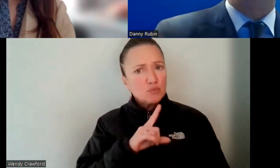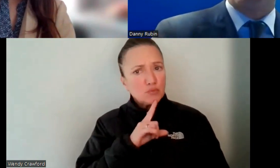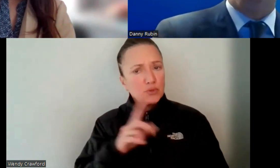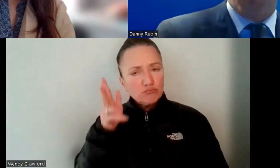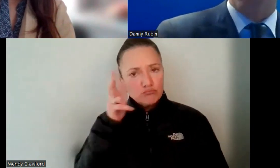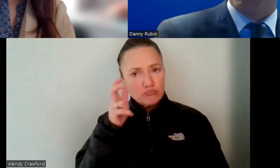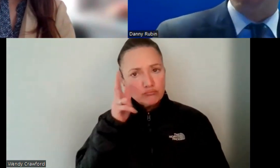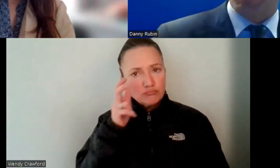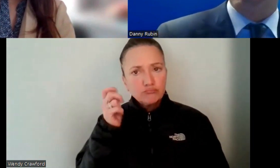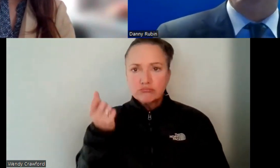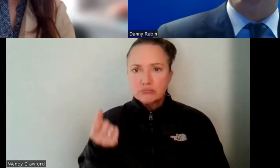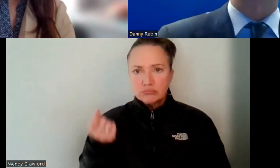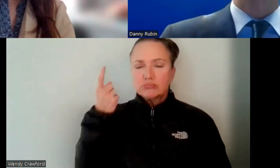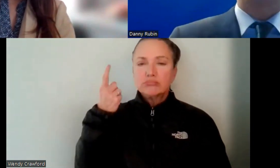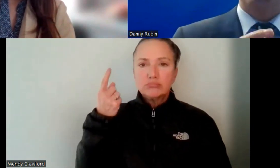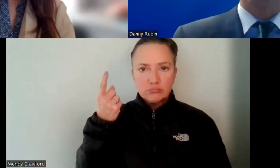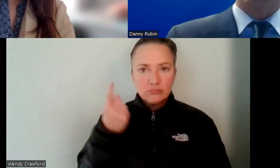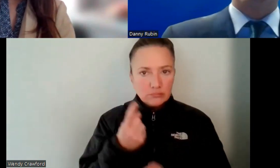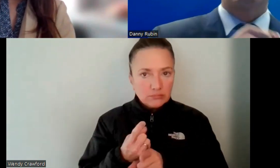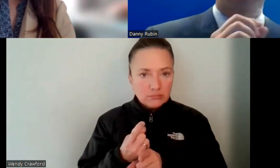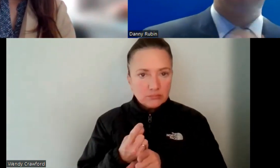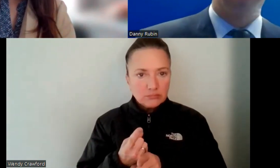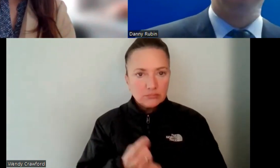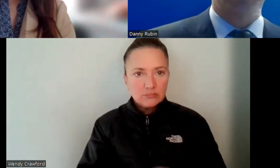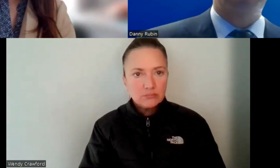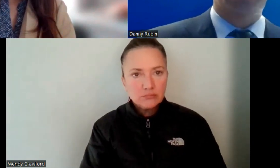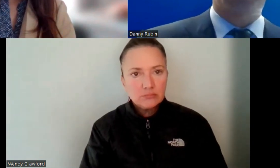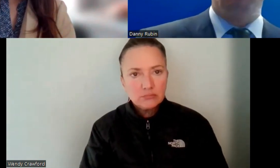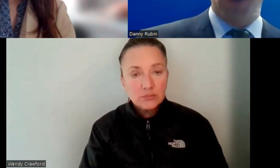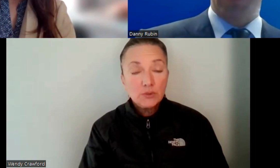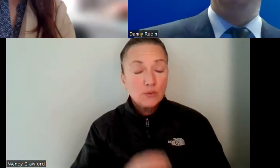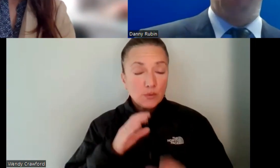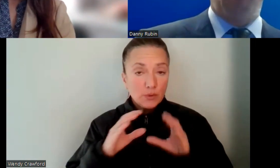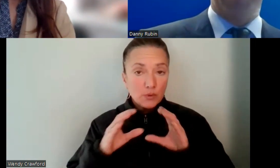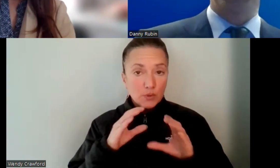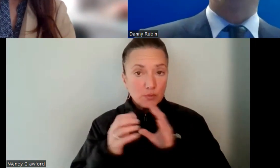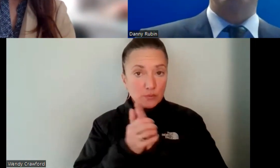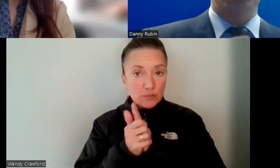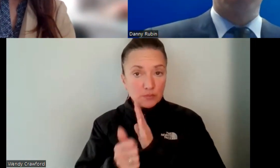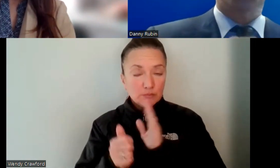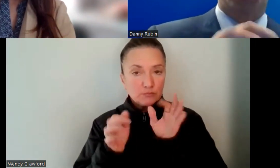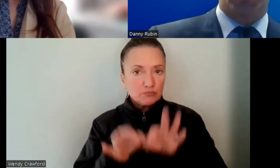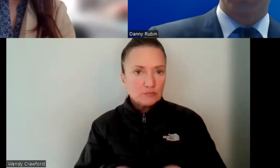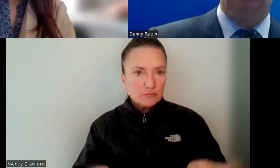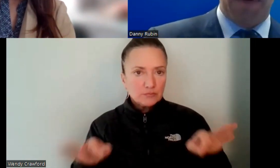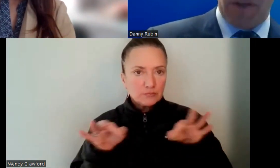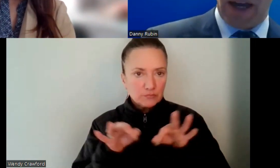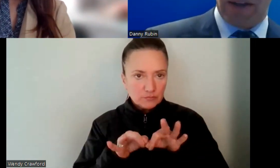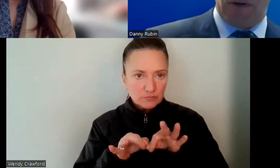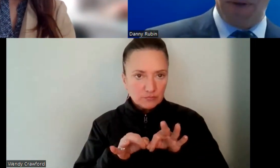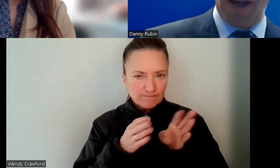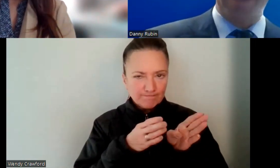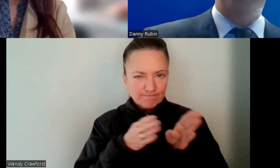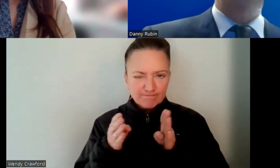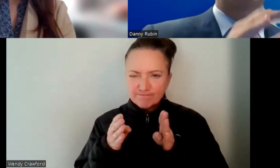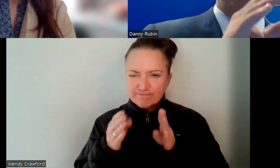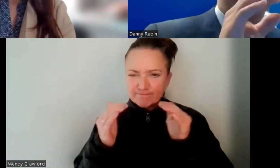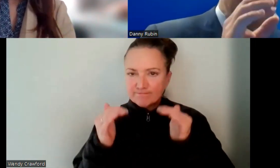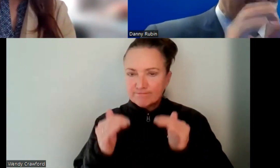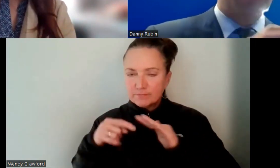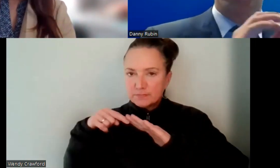care about what they're talking about. So you said communication skills are really important. Now let's go drill deeper on that a little